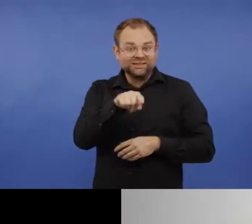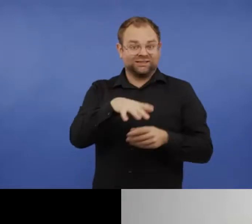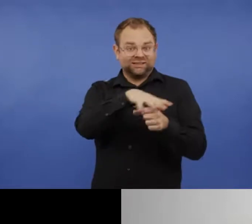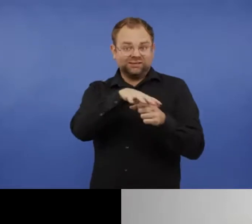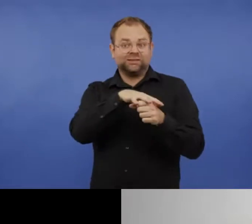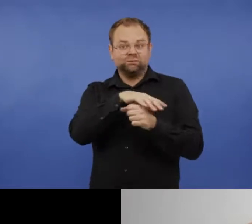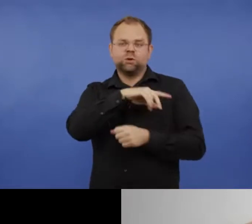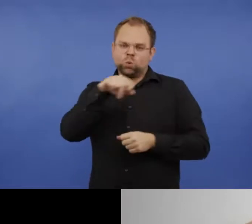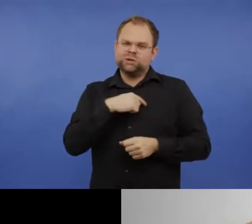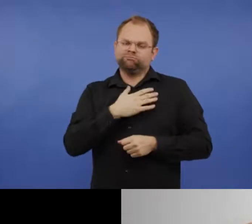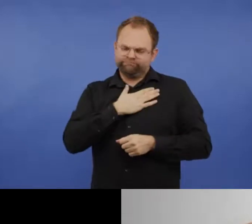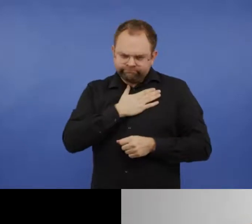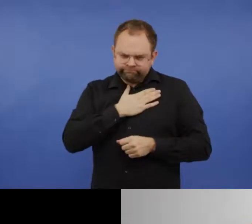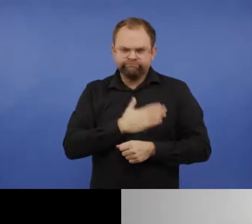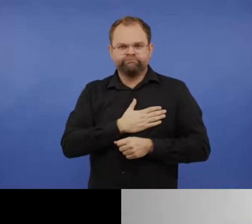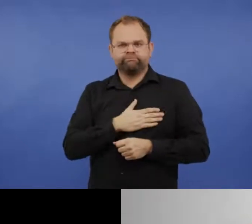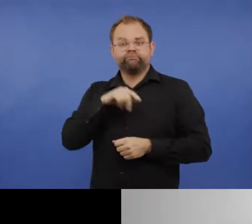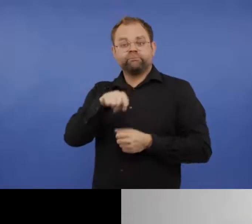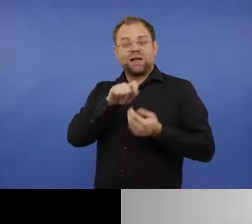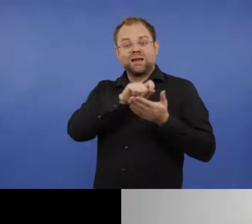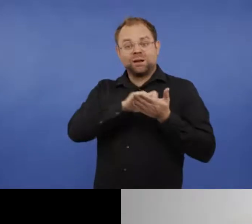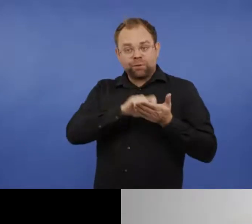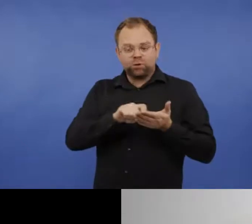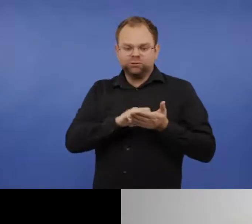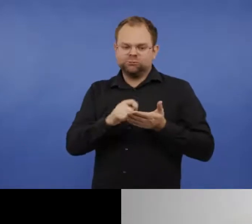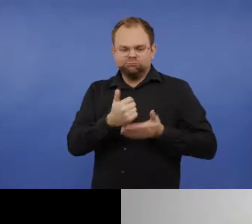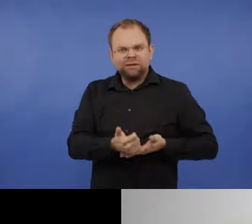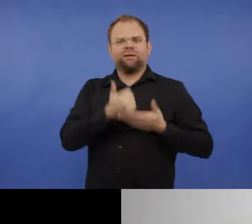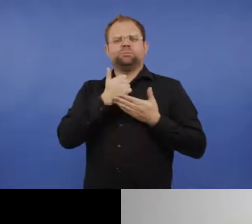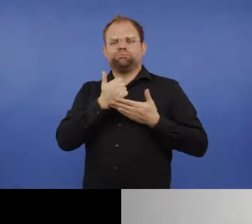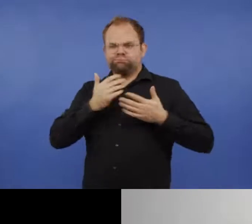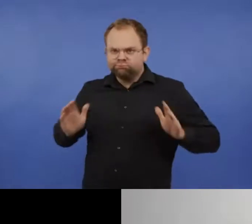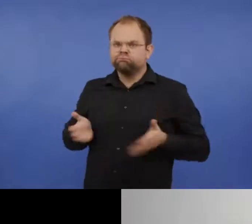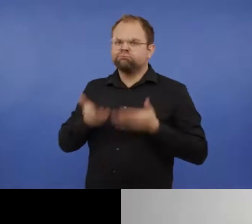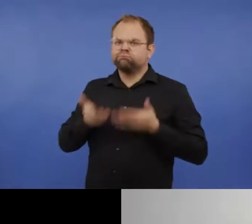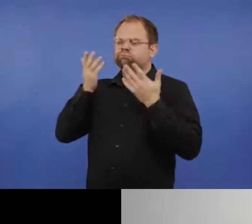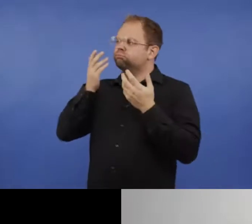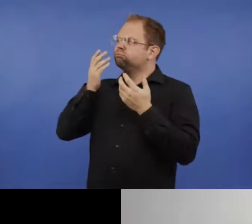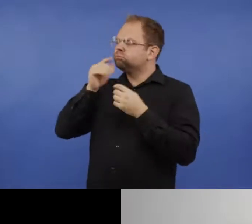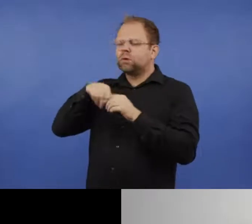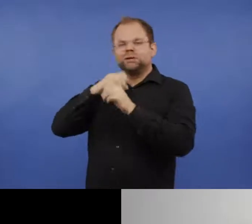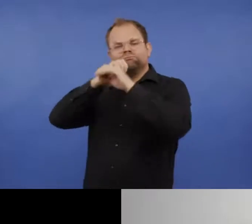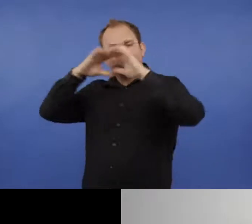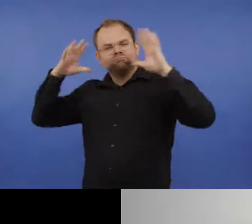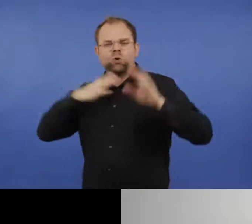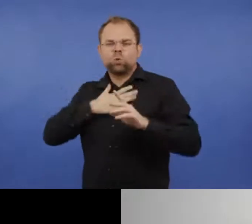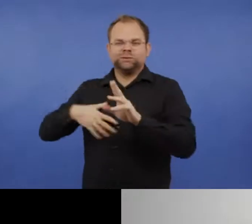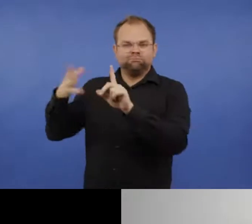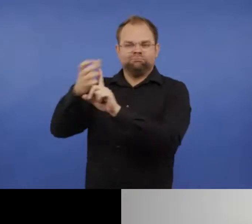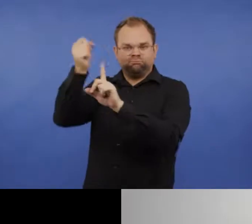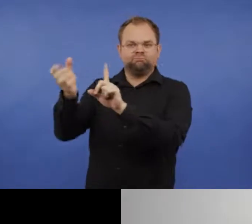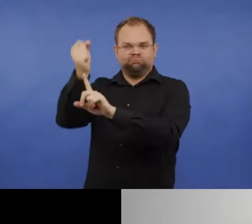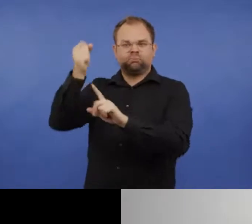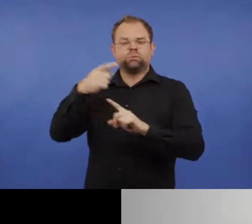ICRC. And of course, I will give details if there is need, in subsequent questions. Thank you for